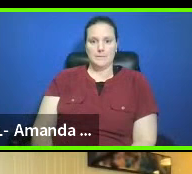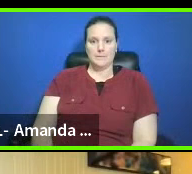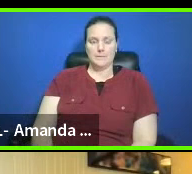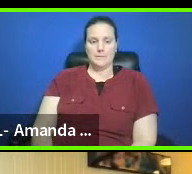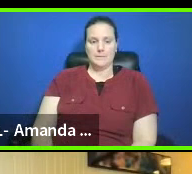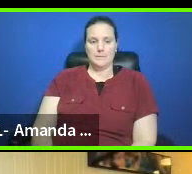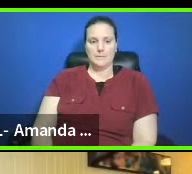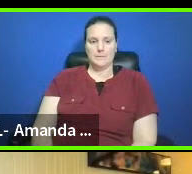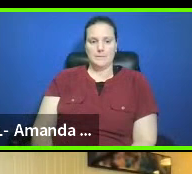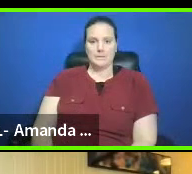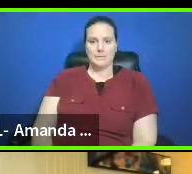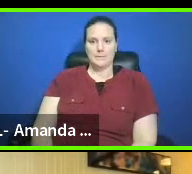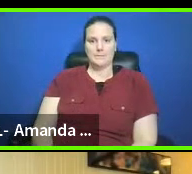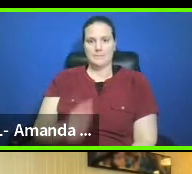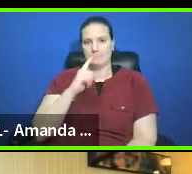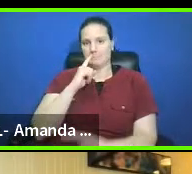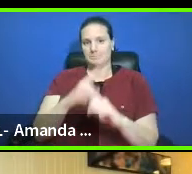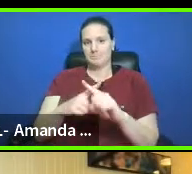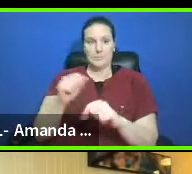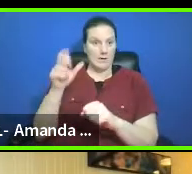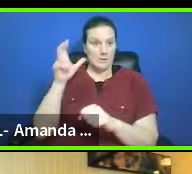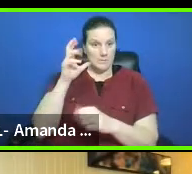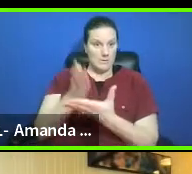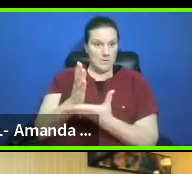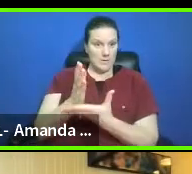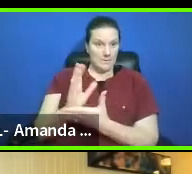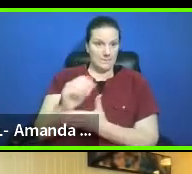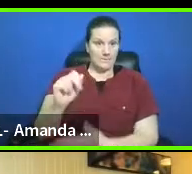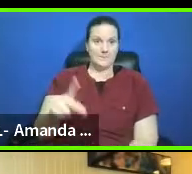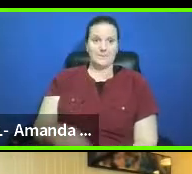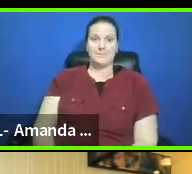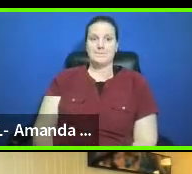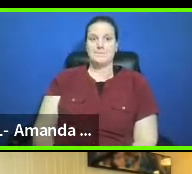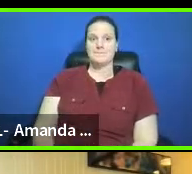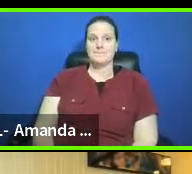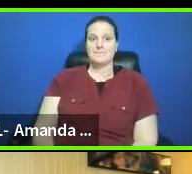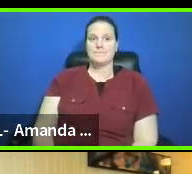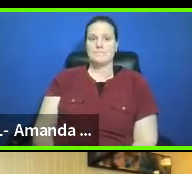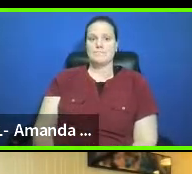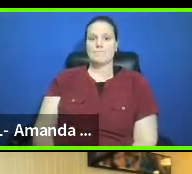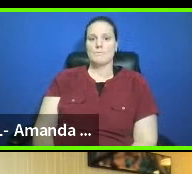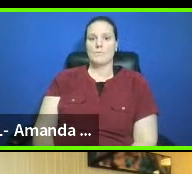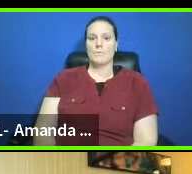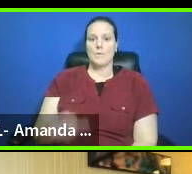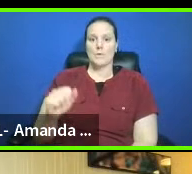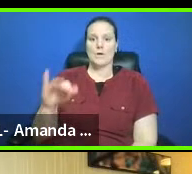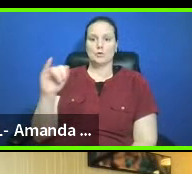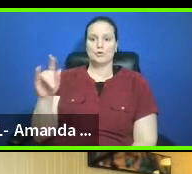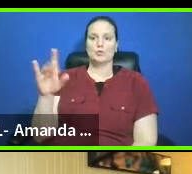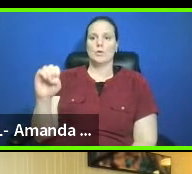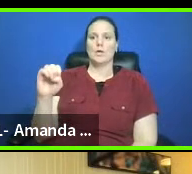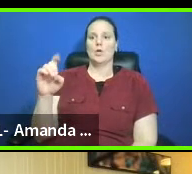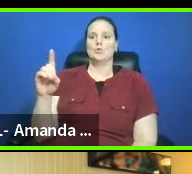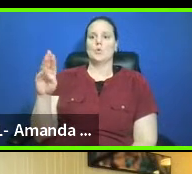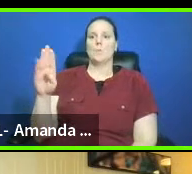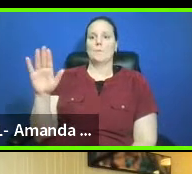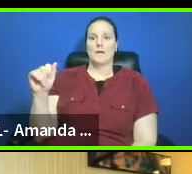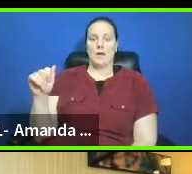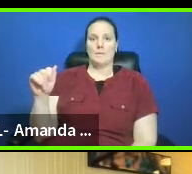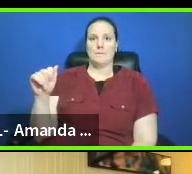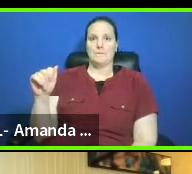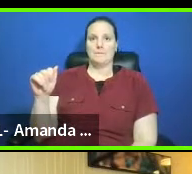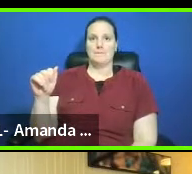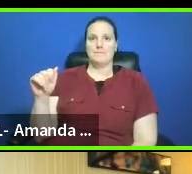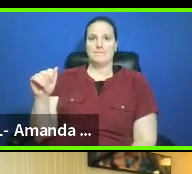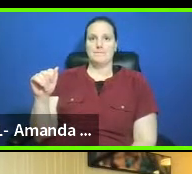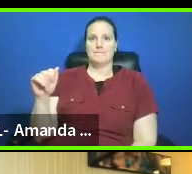All right, off mute. You guys can hear me all right? Mhm. Yeah, okay. So I'm Julie Doumbia.